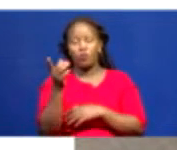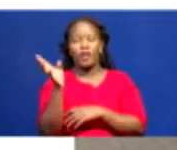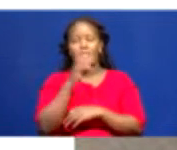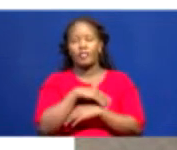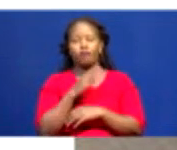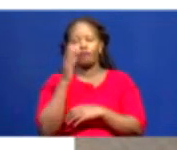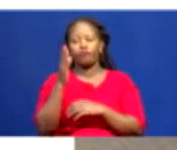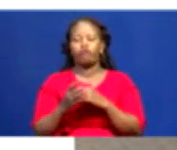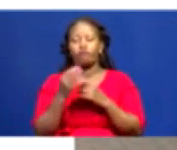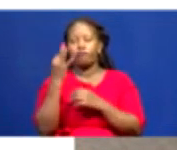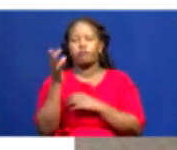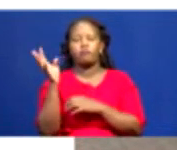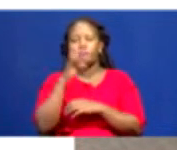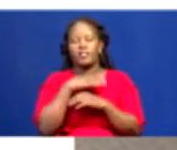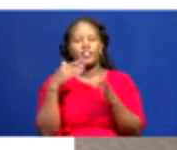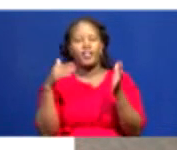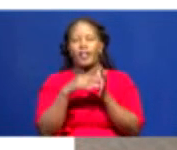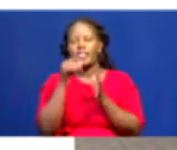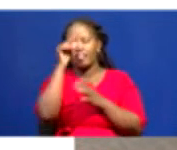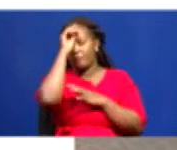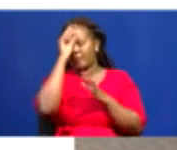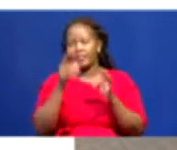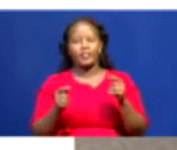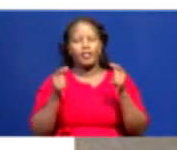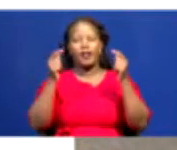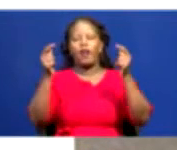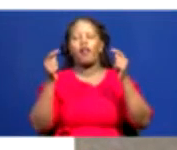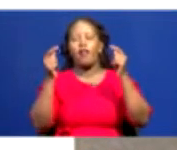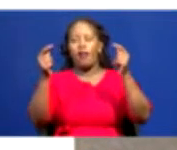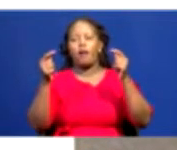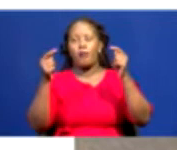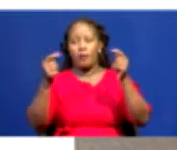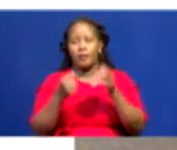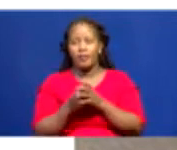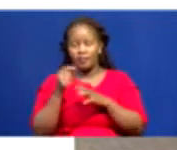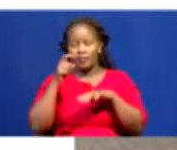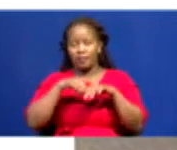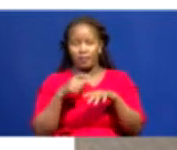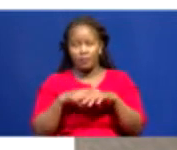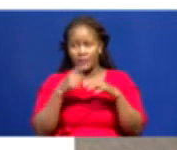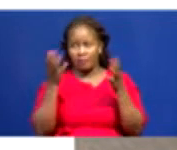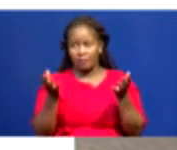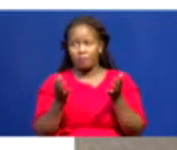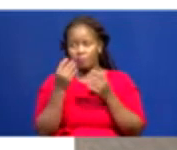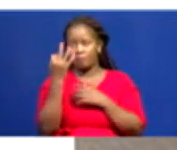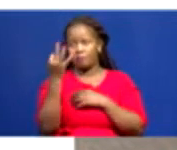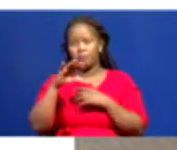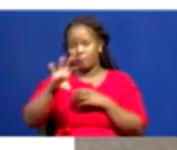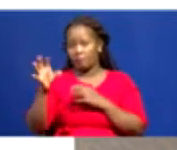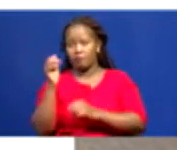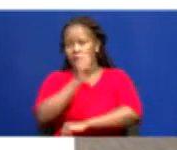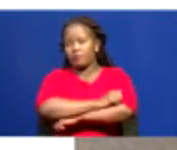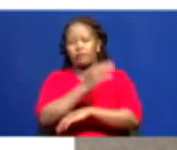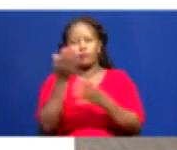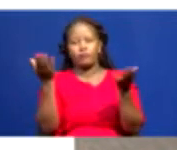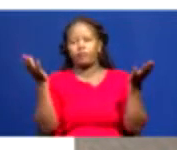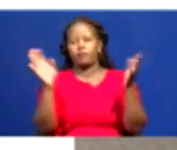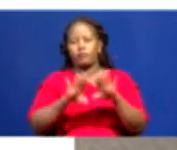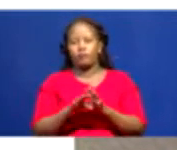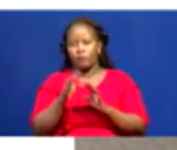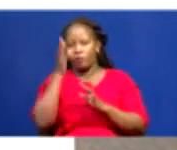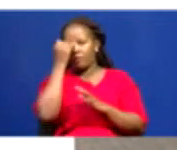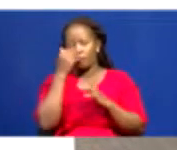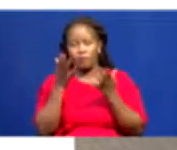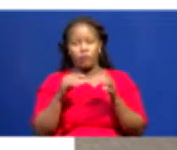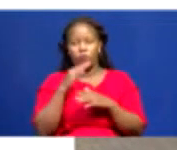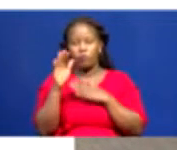three-day anti-government protest. Day schools in three counties remain closed as they